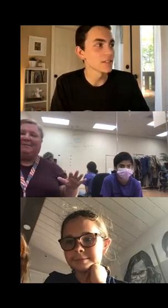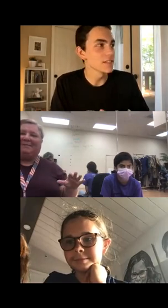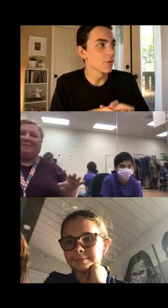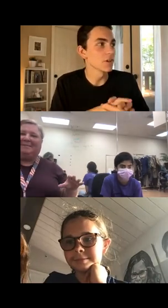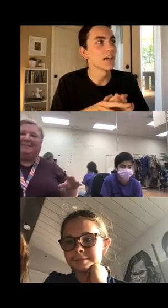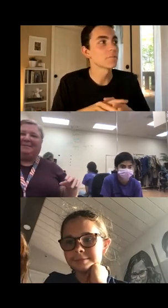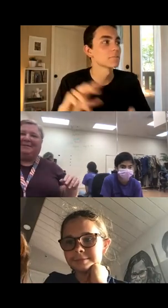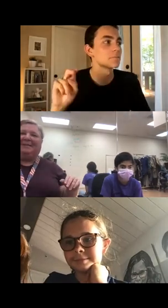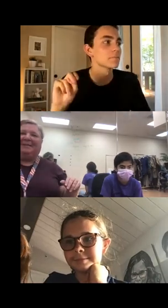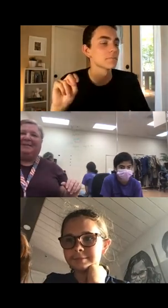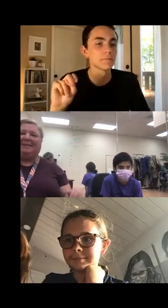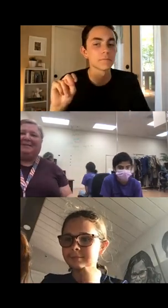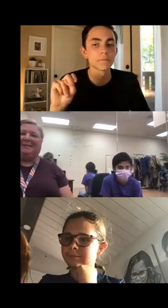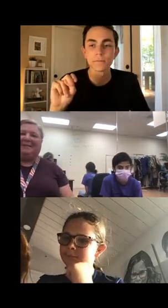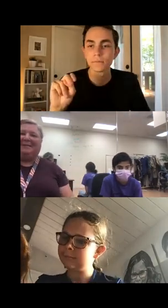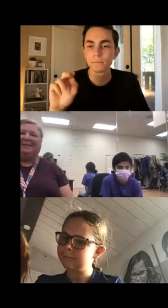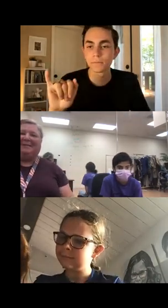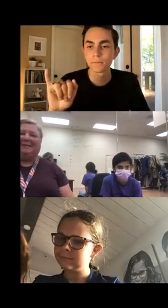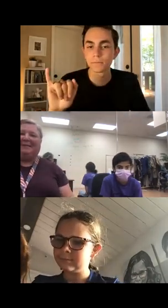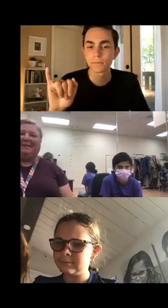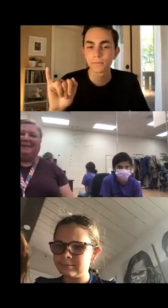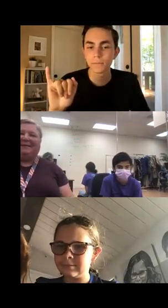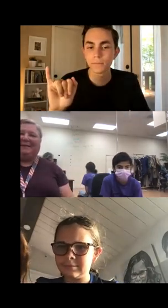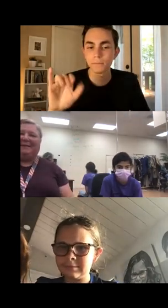Let's see that word again.